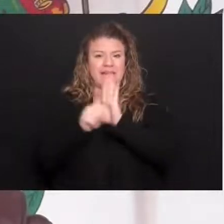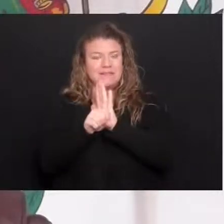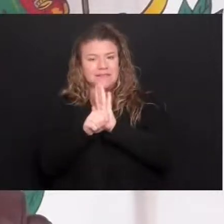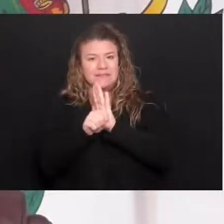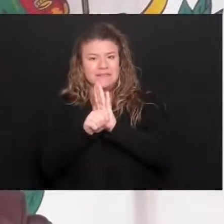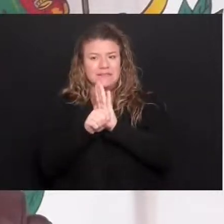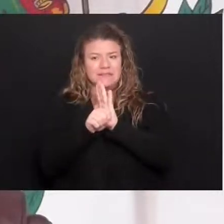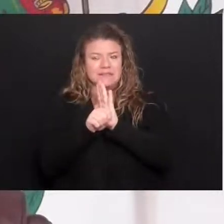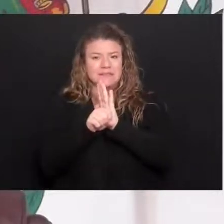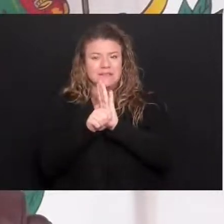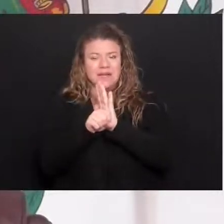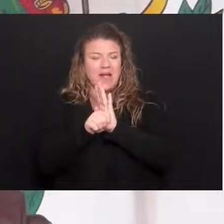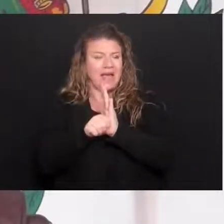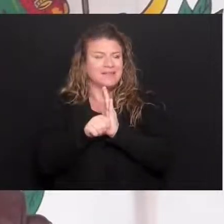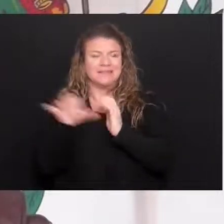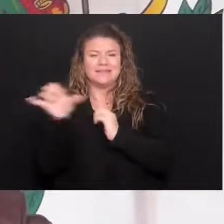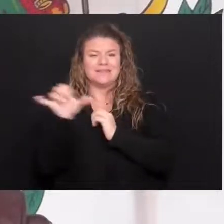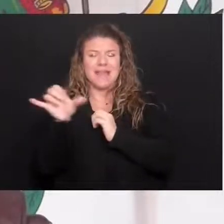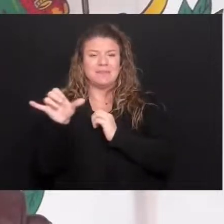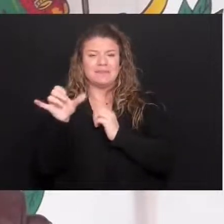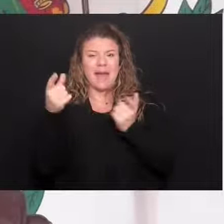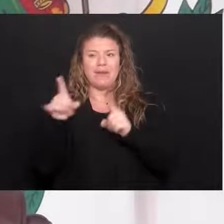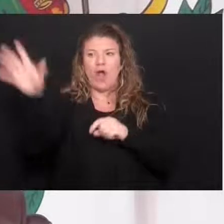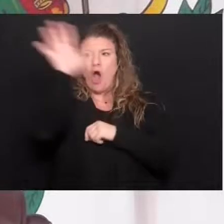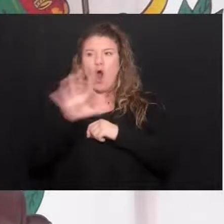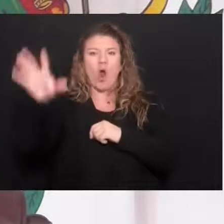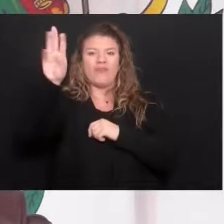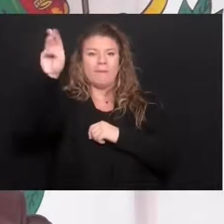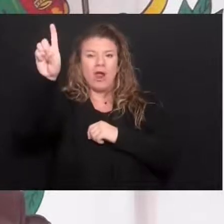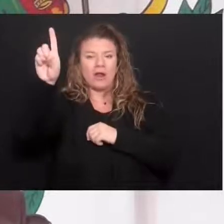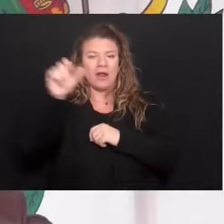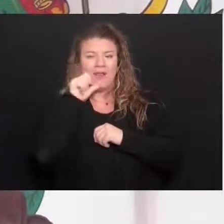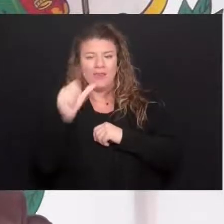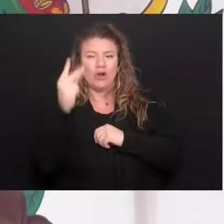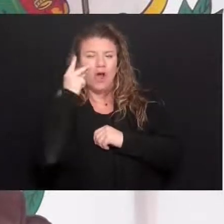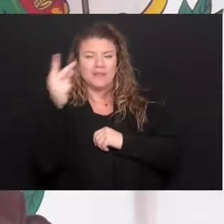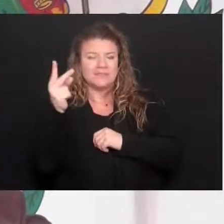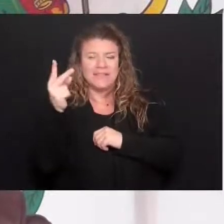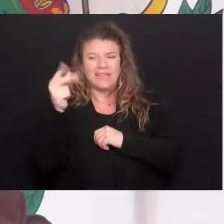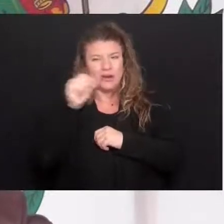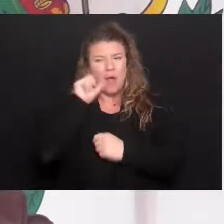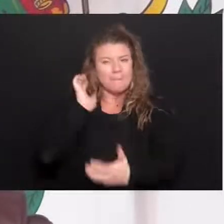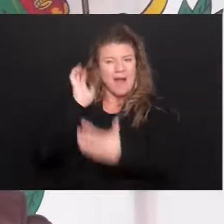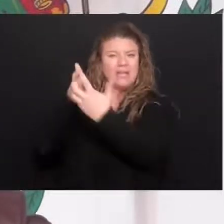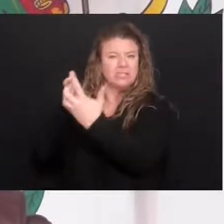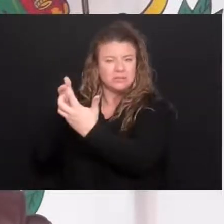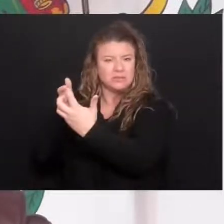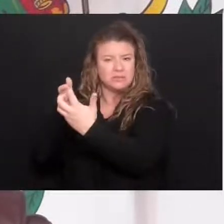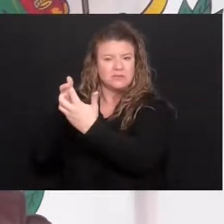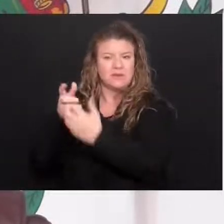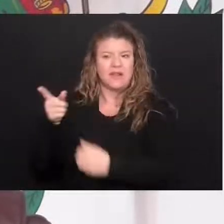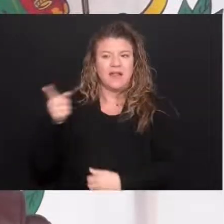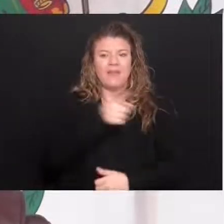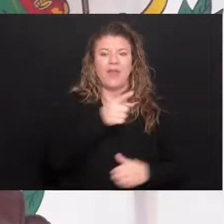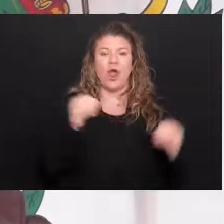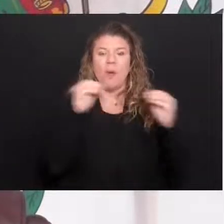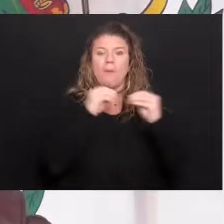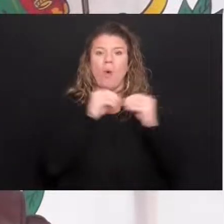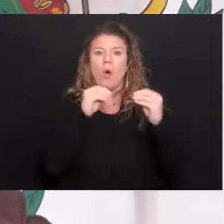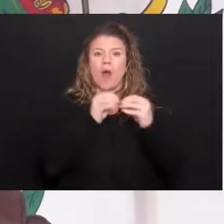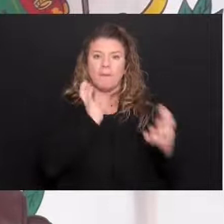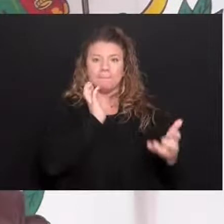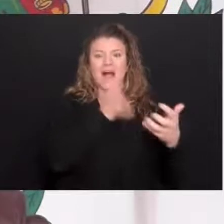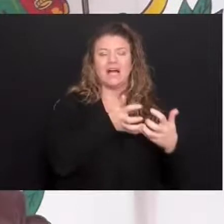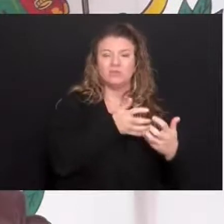and everywhere else all across Maryland today. They don't see eye to eye with that at all. They're much more in tune with where we